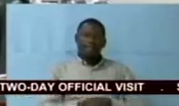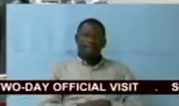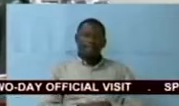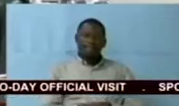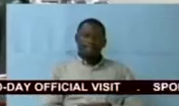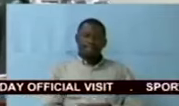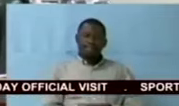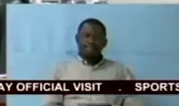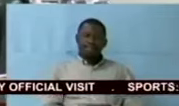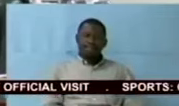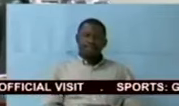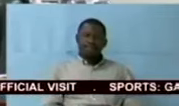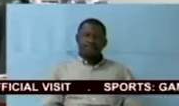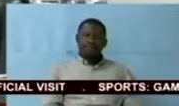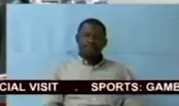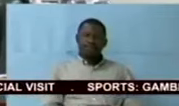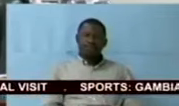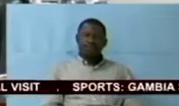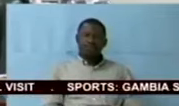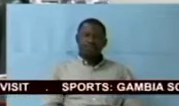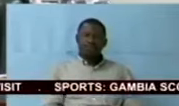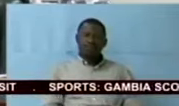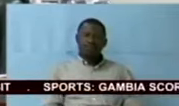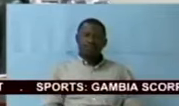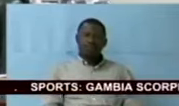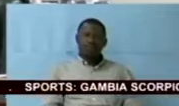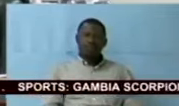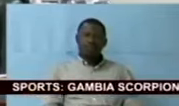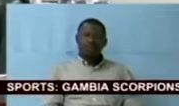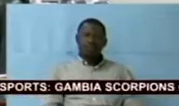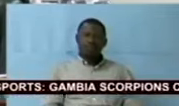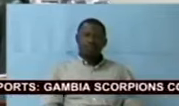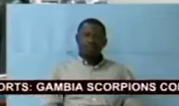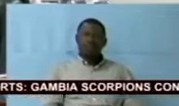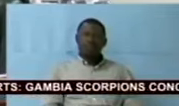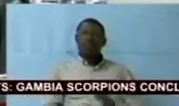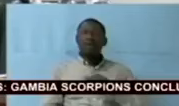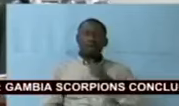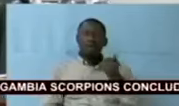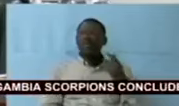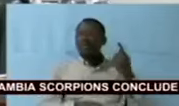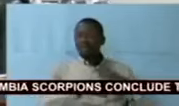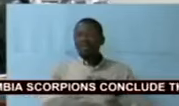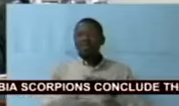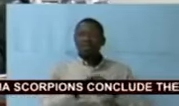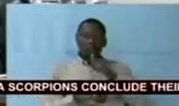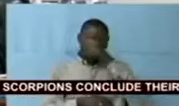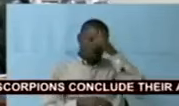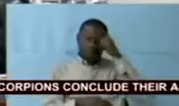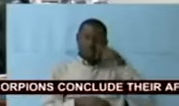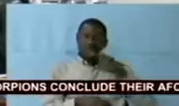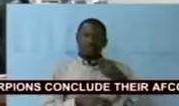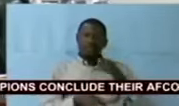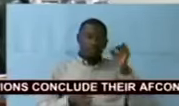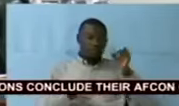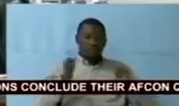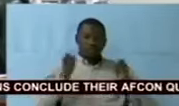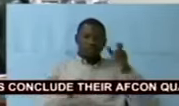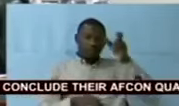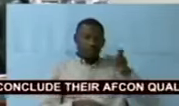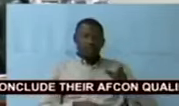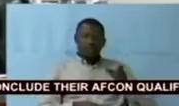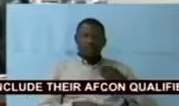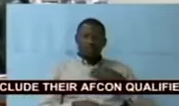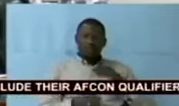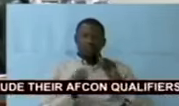na kake kititelati jojoti. And then while serving as a judge, he was elevated and promoted